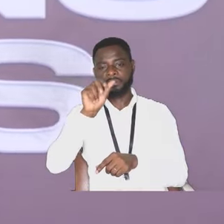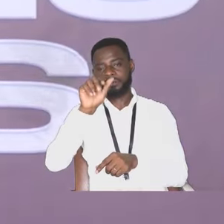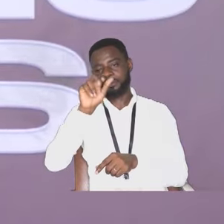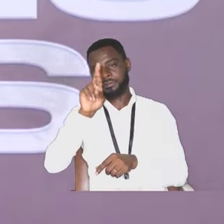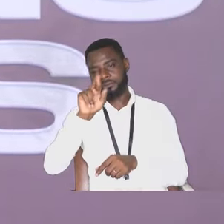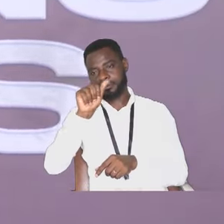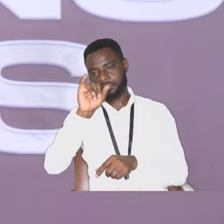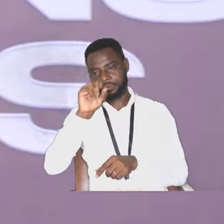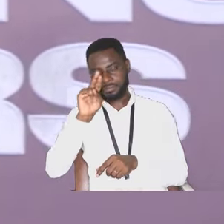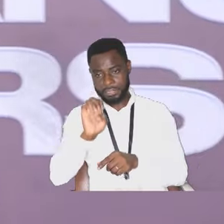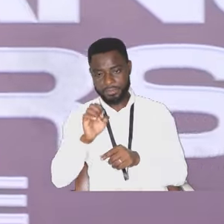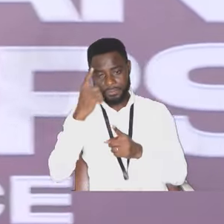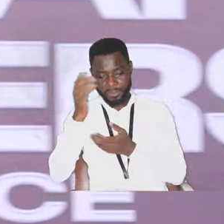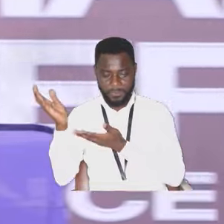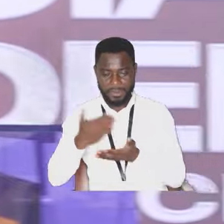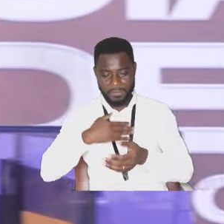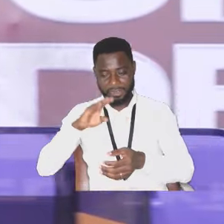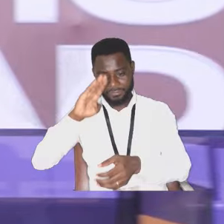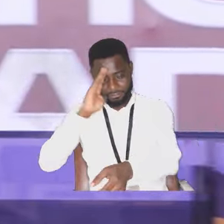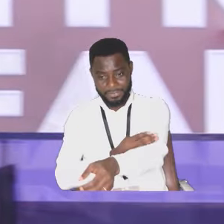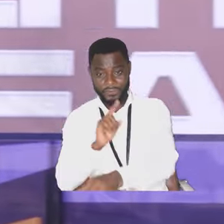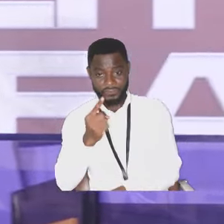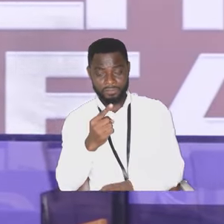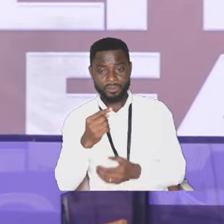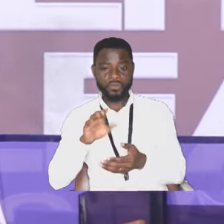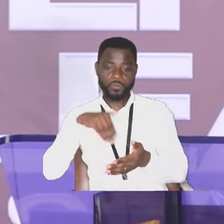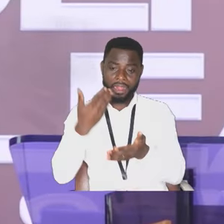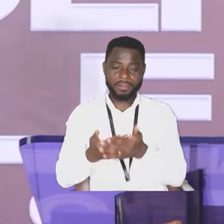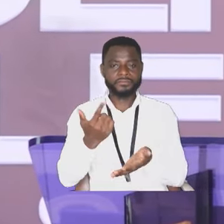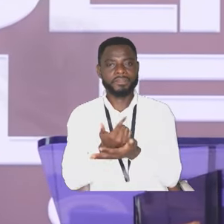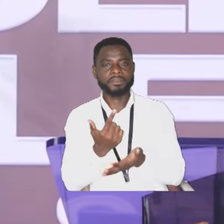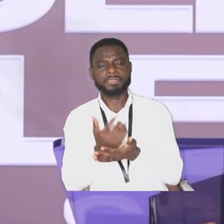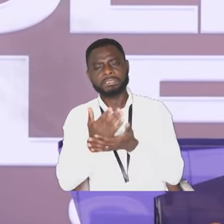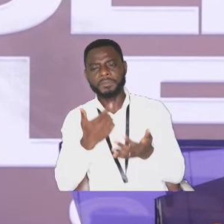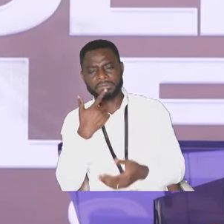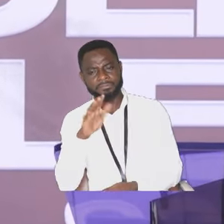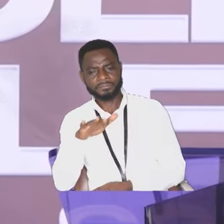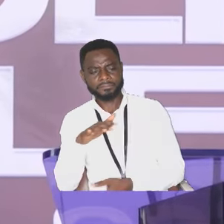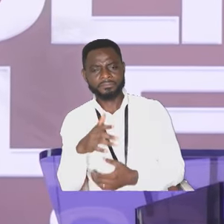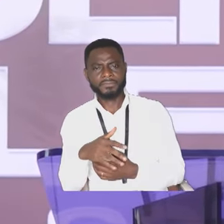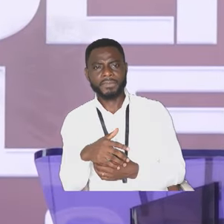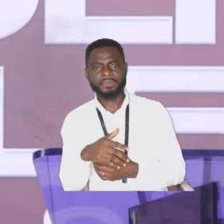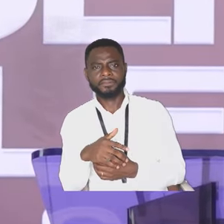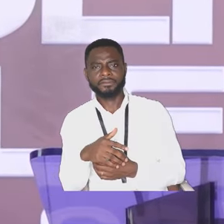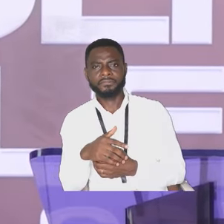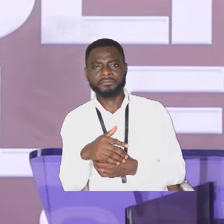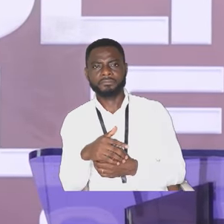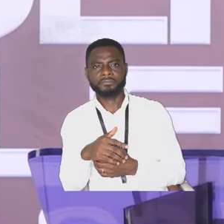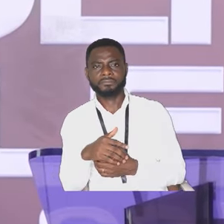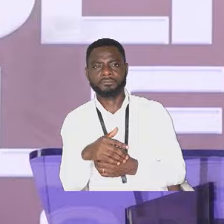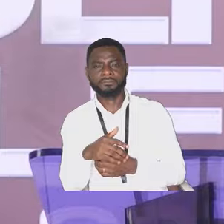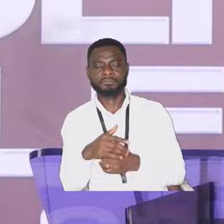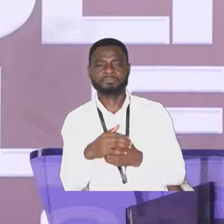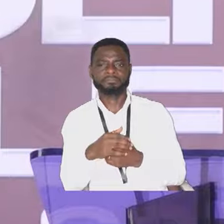him. And in Ghana, when we came, someone would say that, oh, James, Sebia, Mama Mbejun, so. I'm begging you,